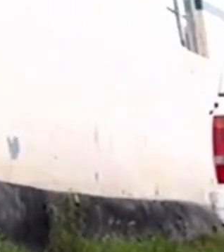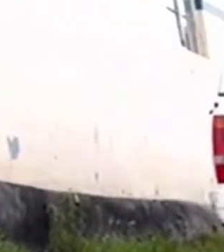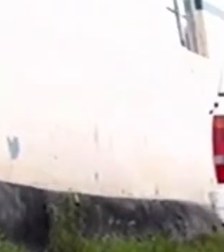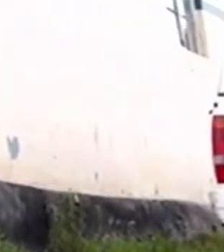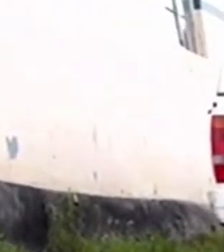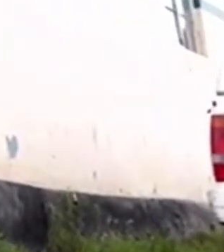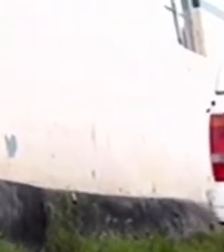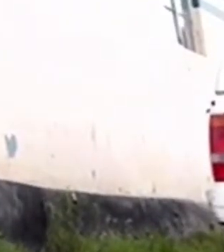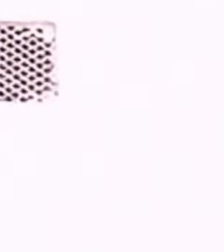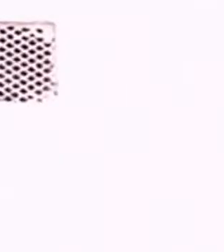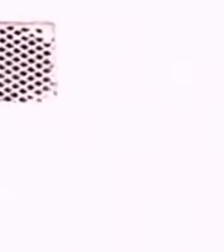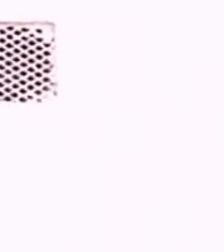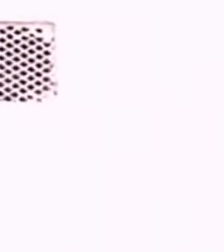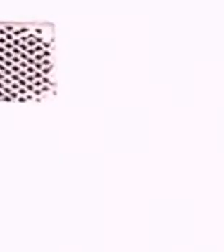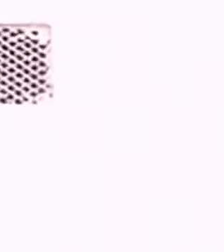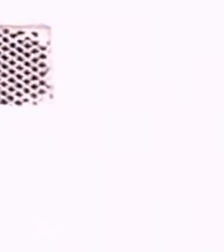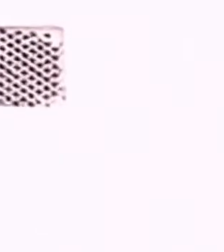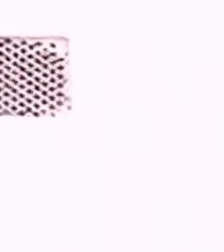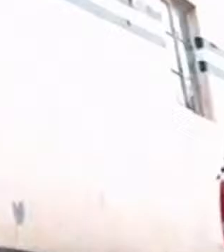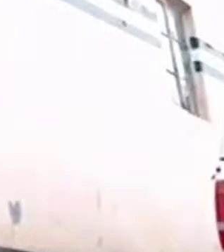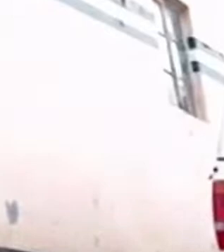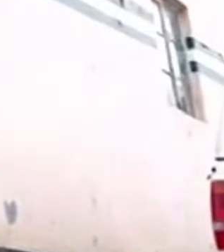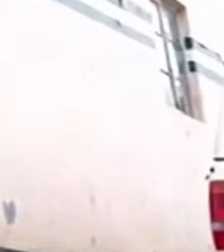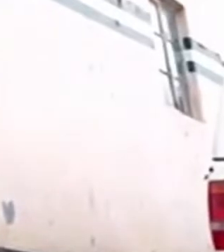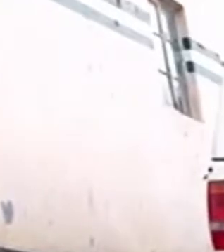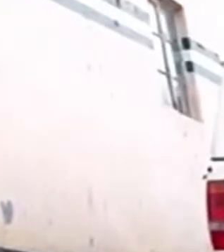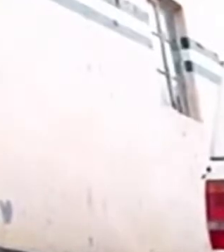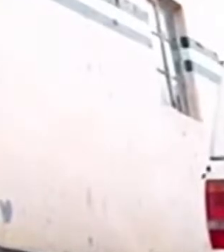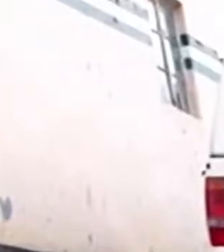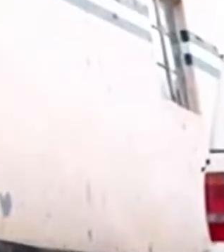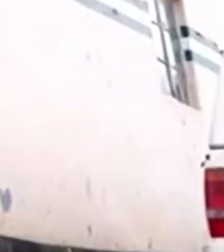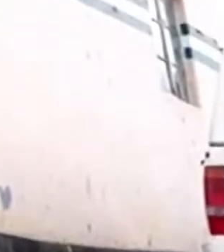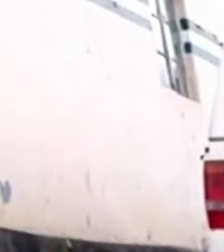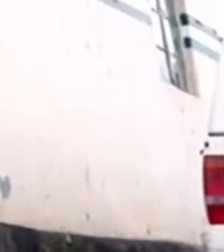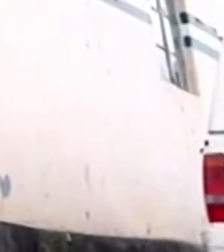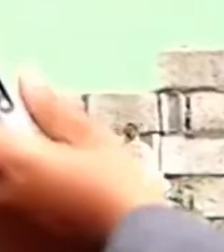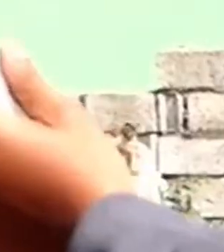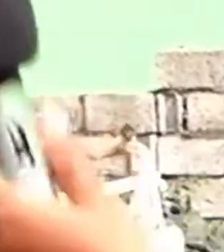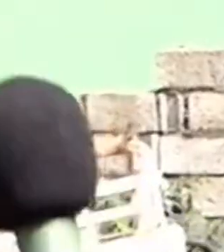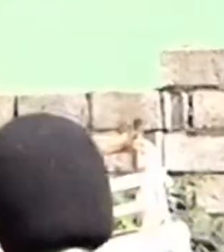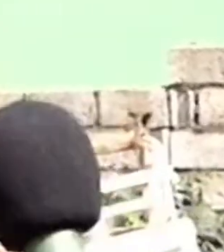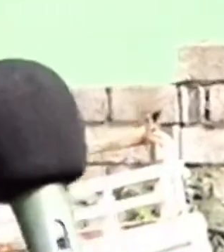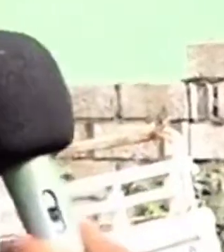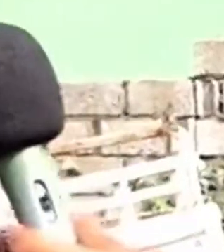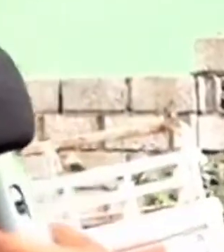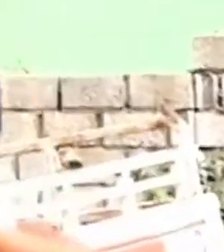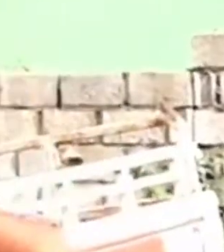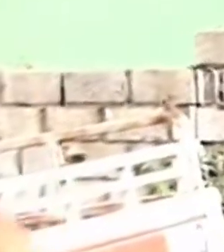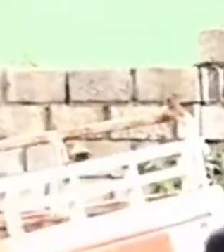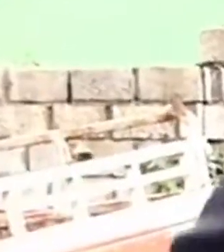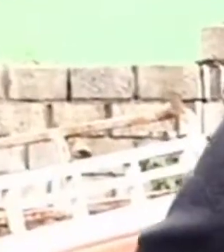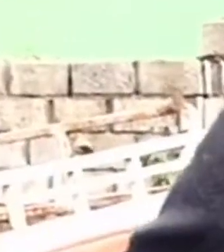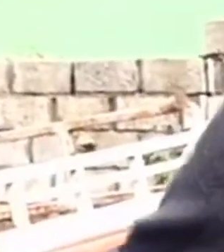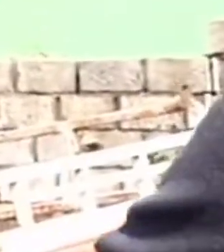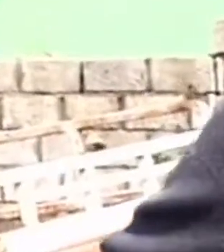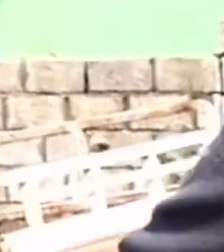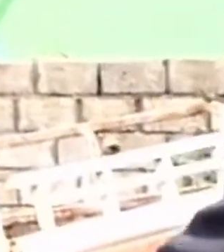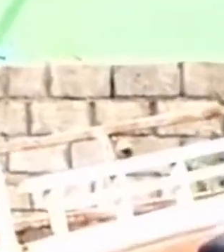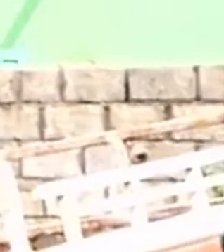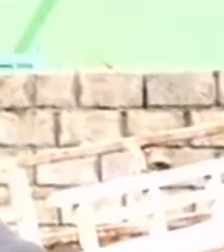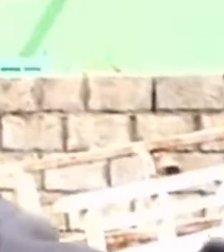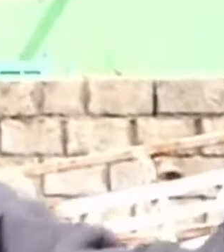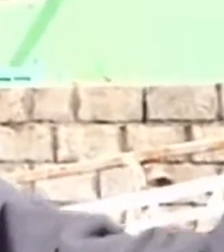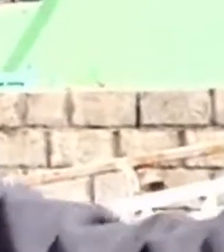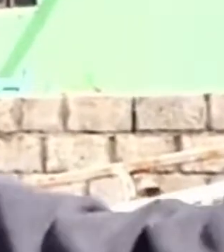a facelift, a development that has cheered the community. Ward Development Committee Chairperson Mr.